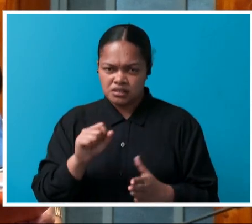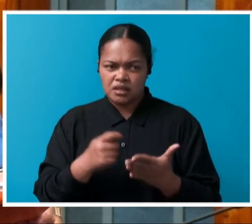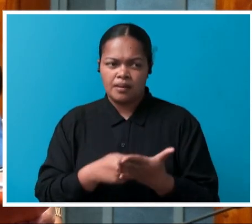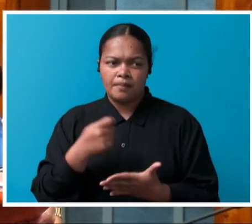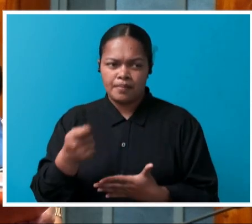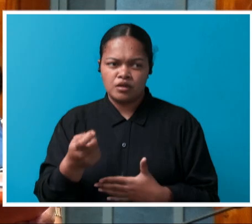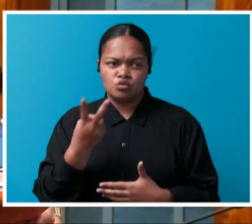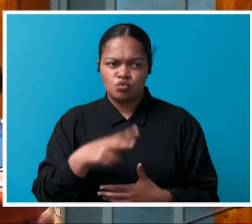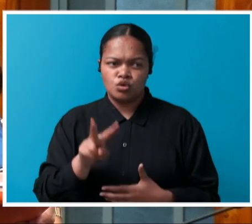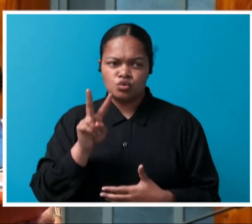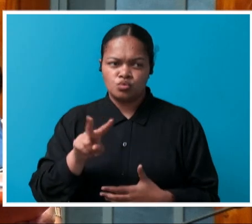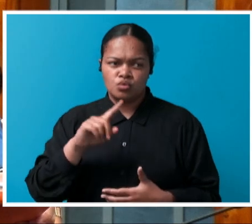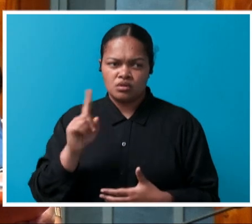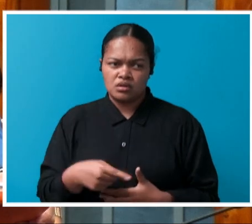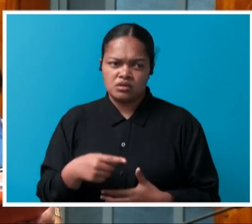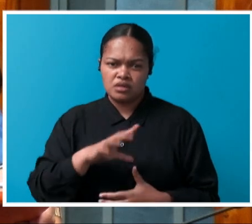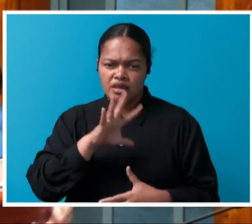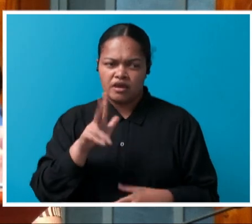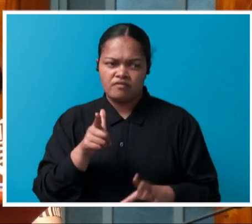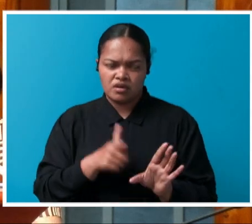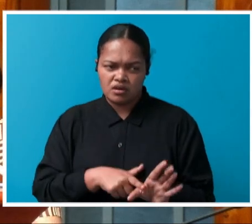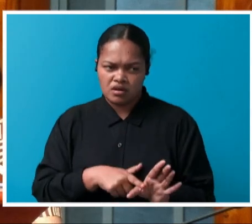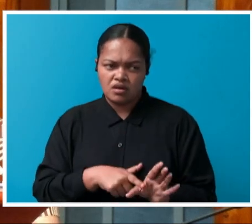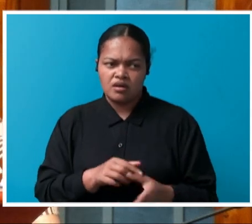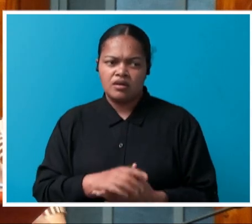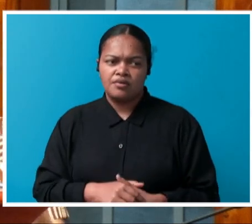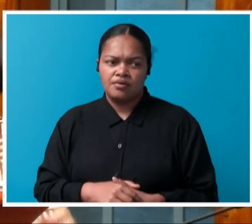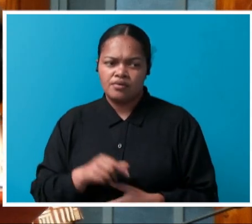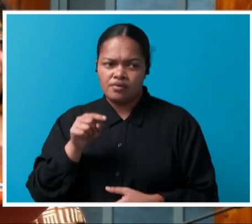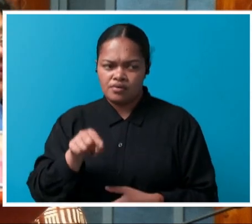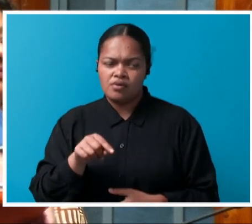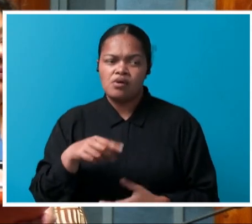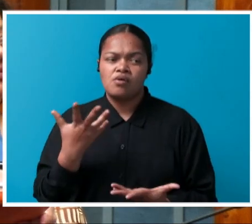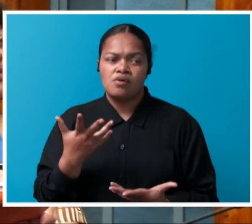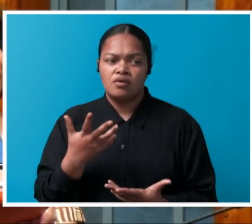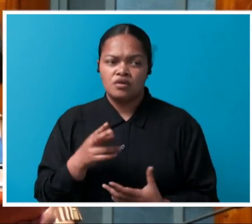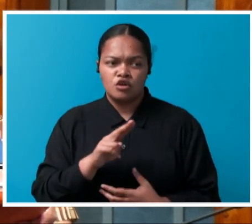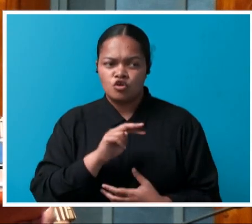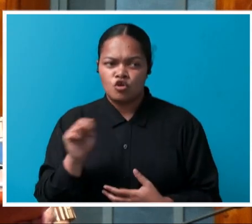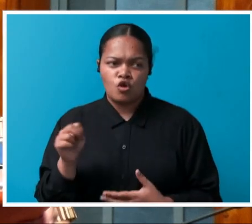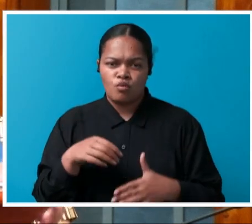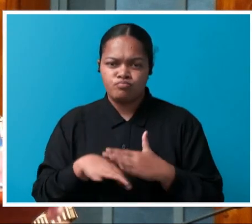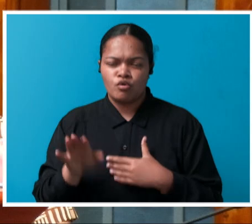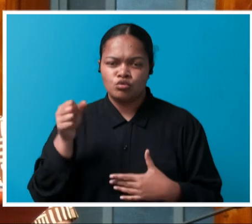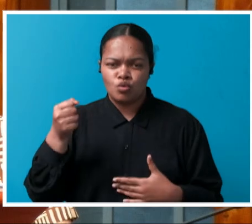at $22,000 per annum. These are usually referred to as non-post holder